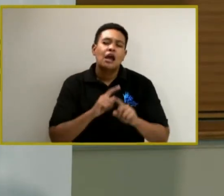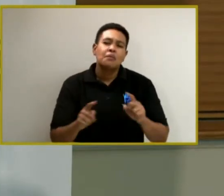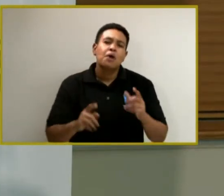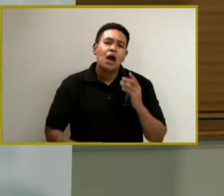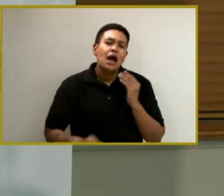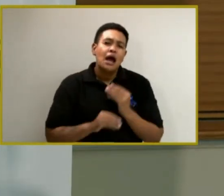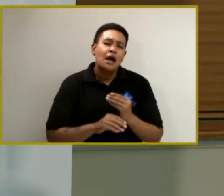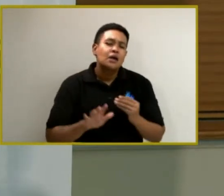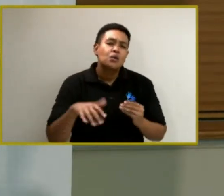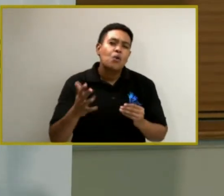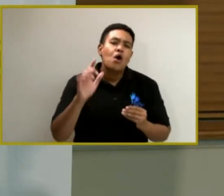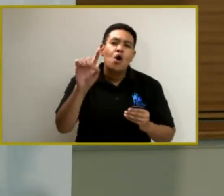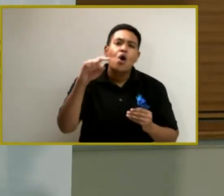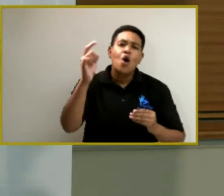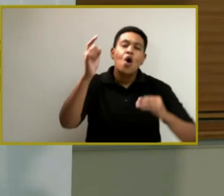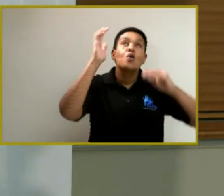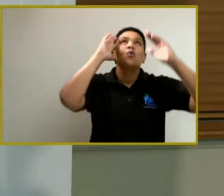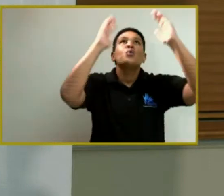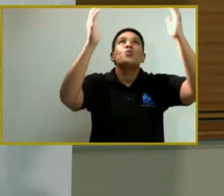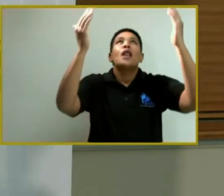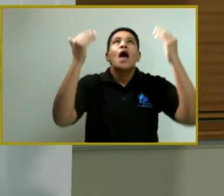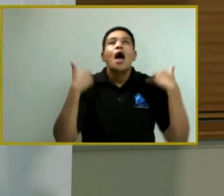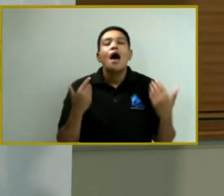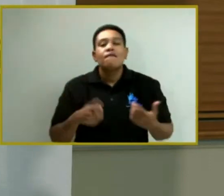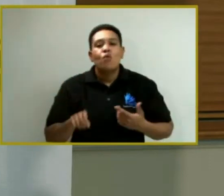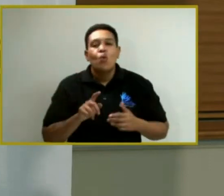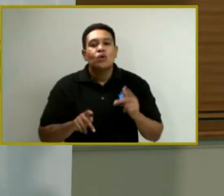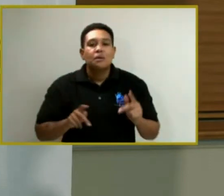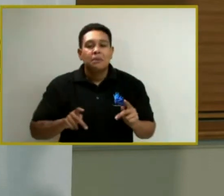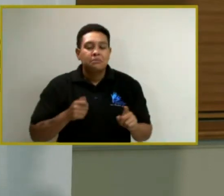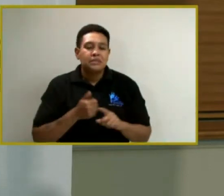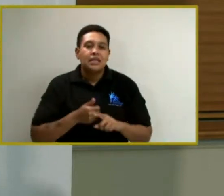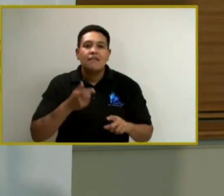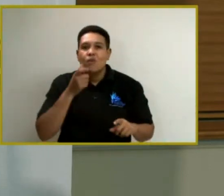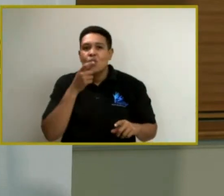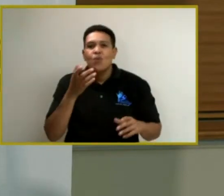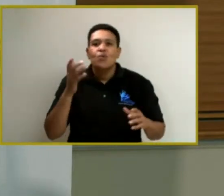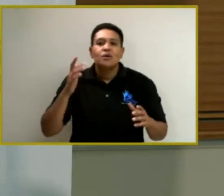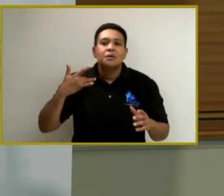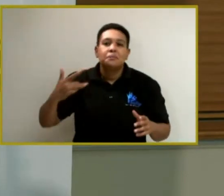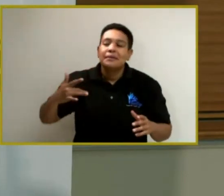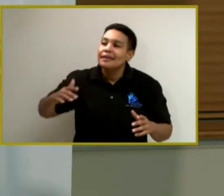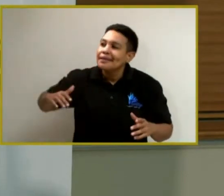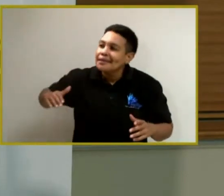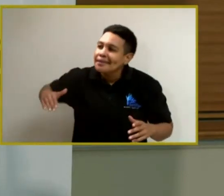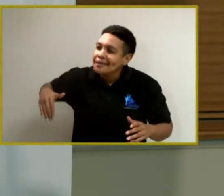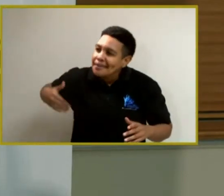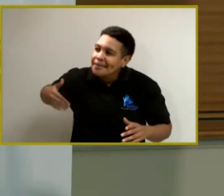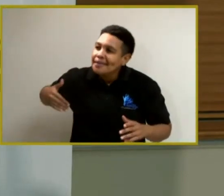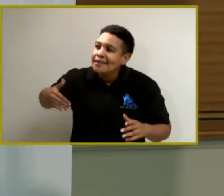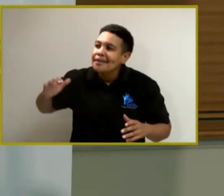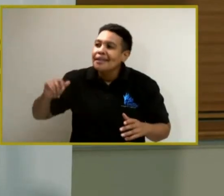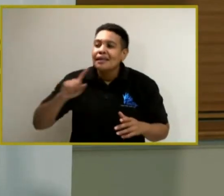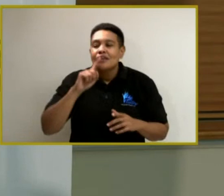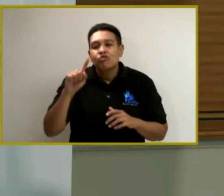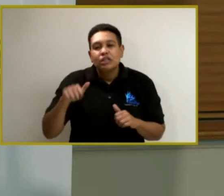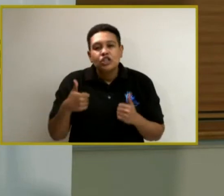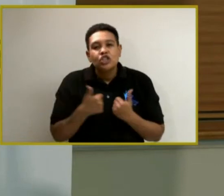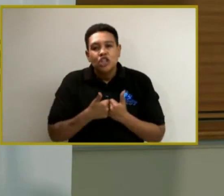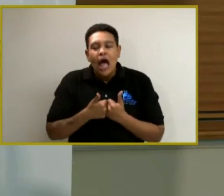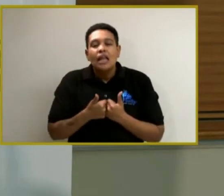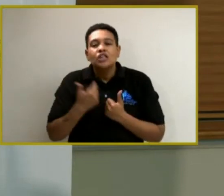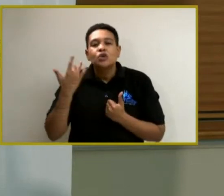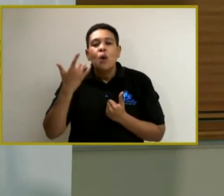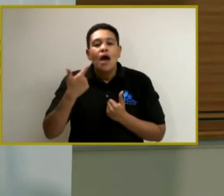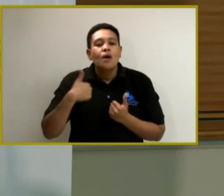there are always going to be those persons that get left behind. And that's a real challenge